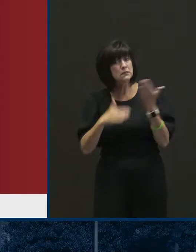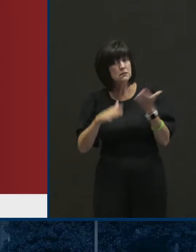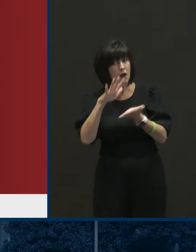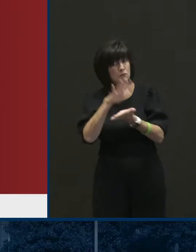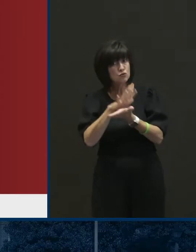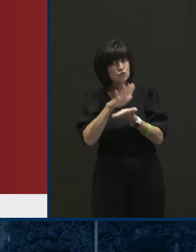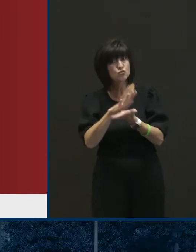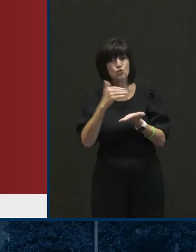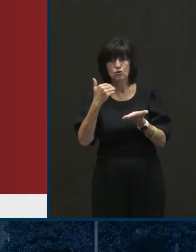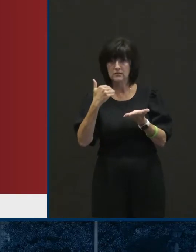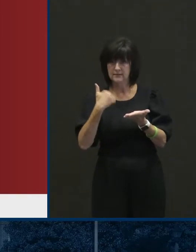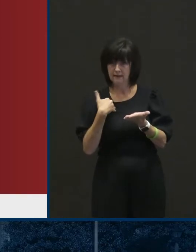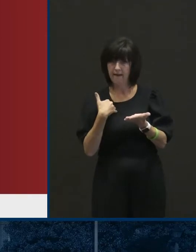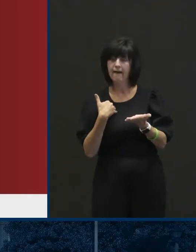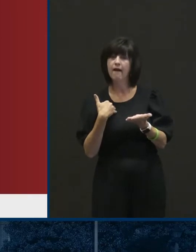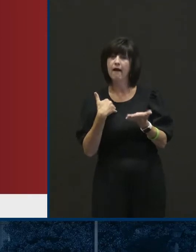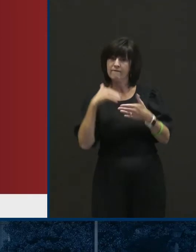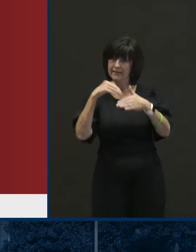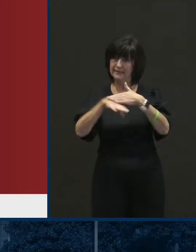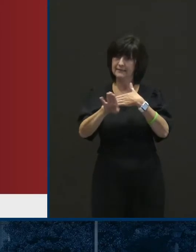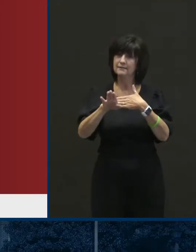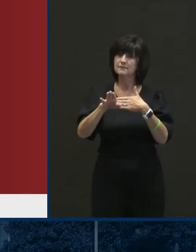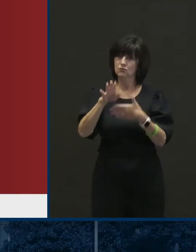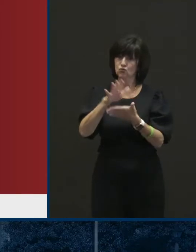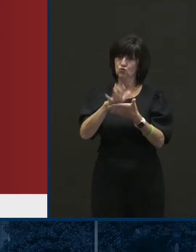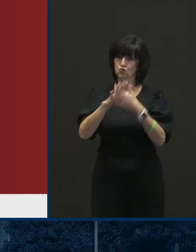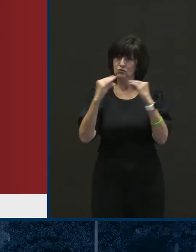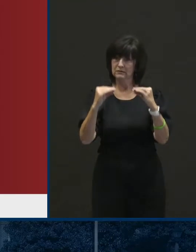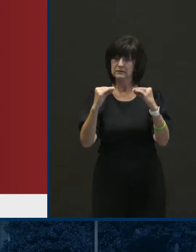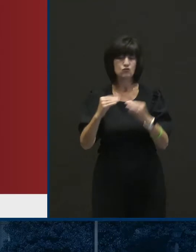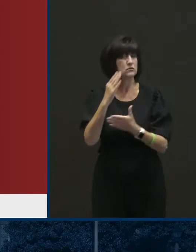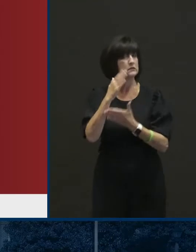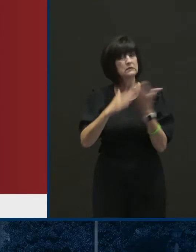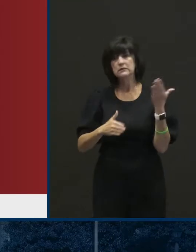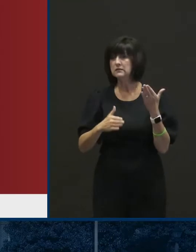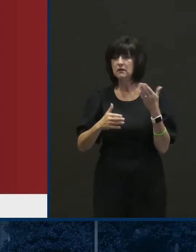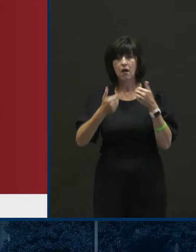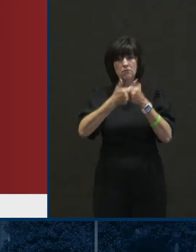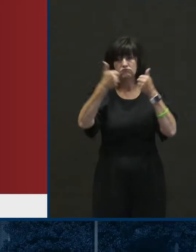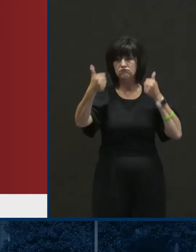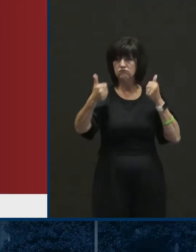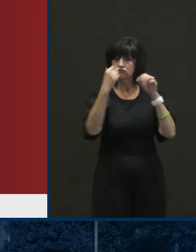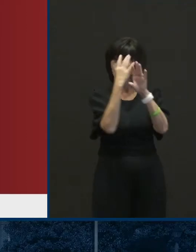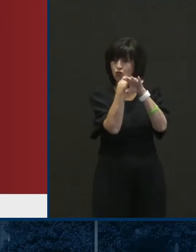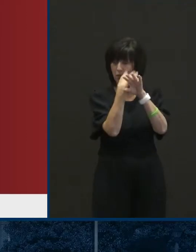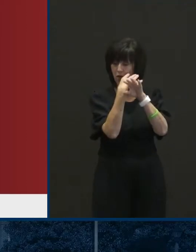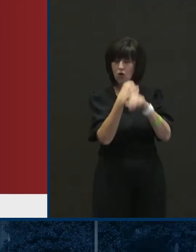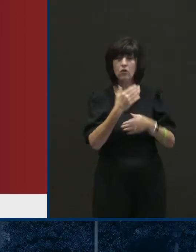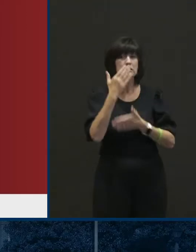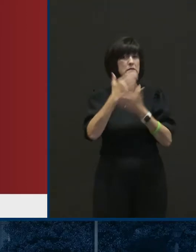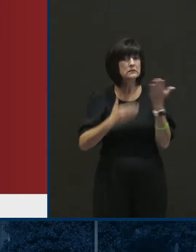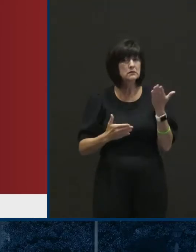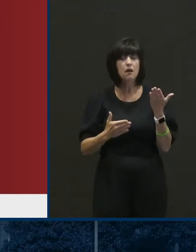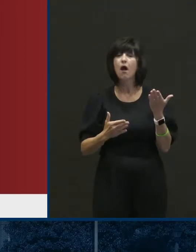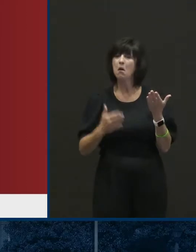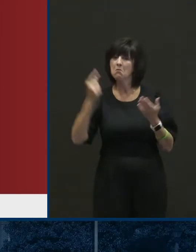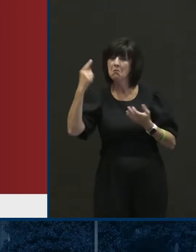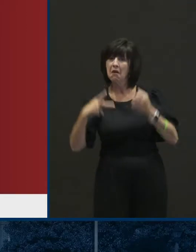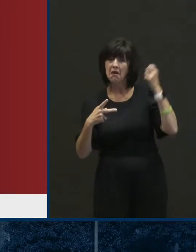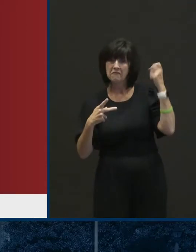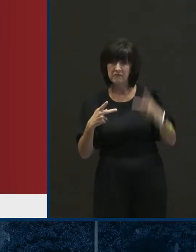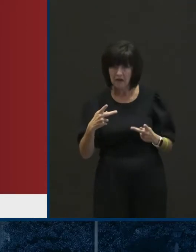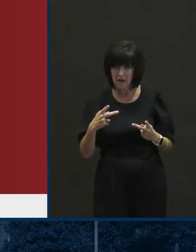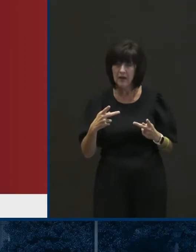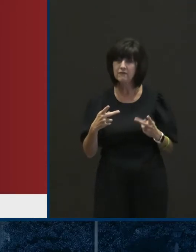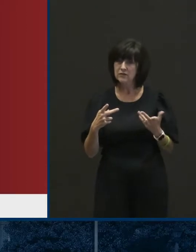with remote learning. A challenge for teachers for sure, but they're doing a really good job adapting, and I know it's been stressful for them, again, talking to